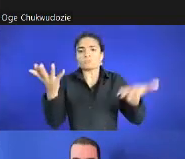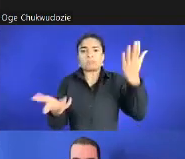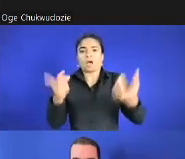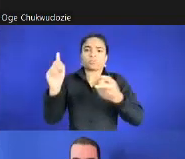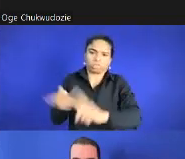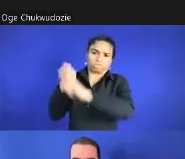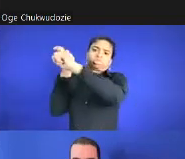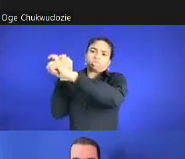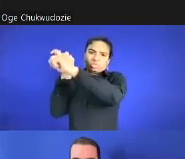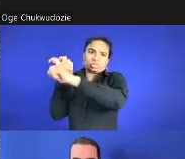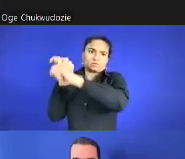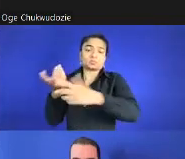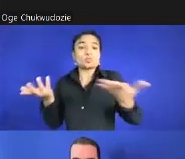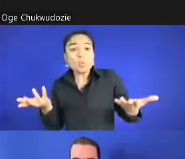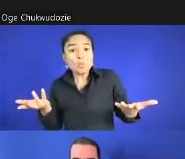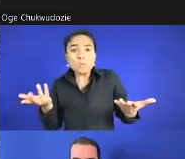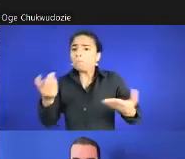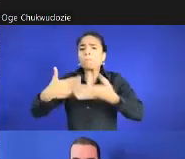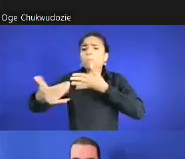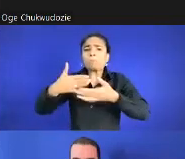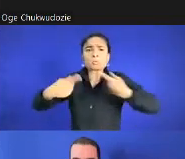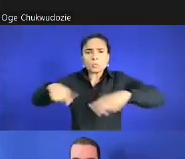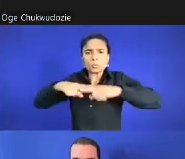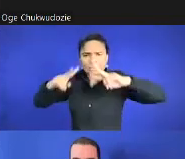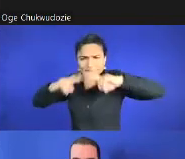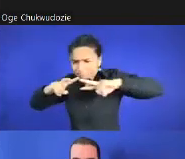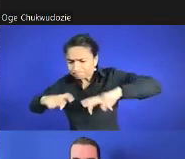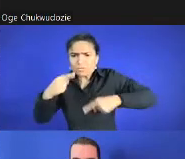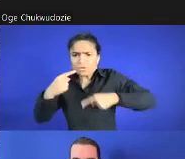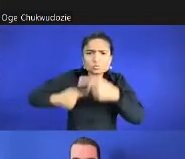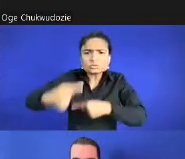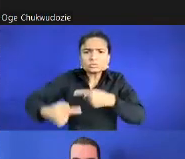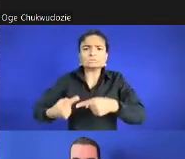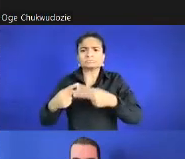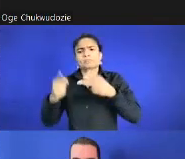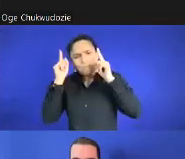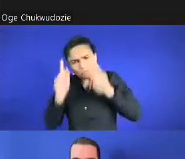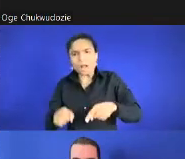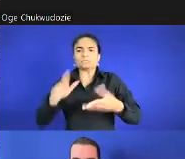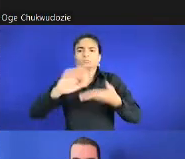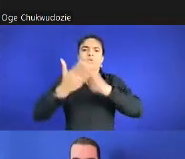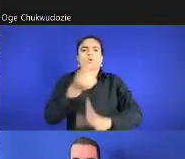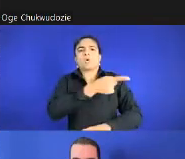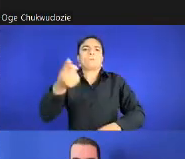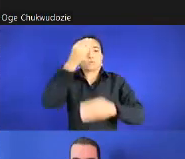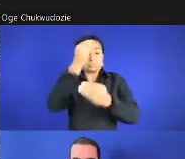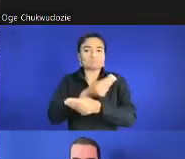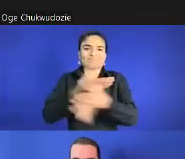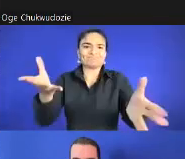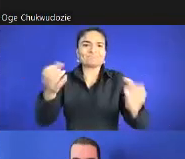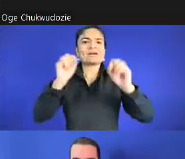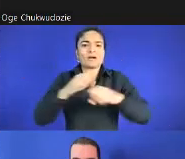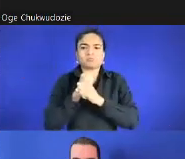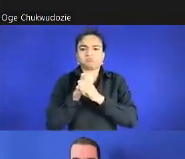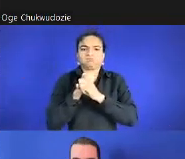is, we should let the community know. That helps to boost their confidence in the system. That helps to make